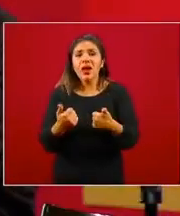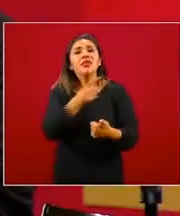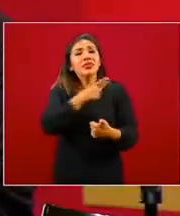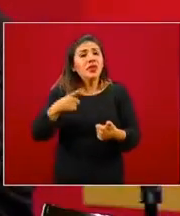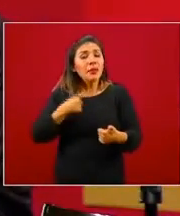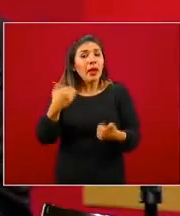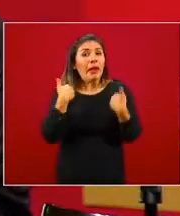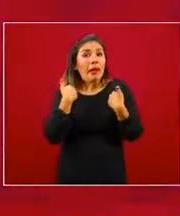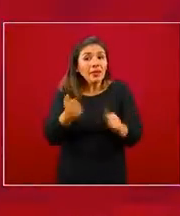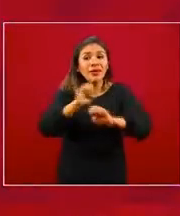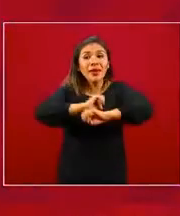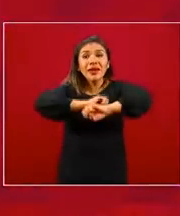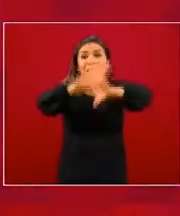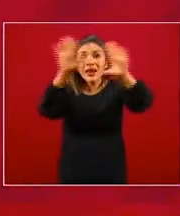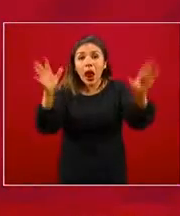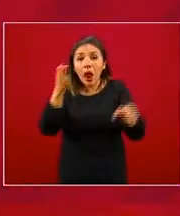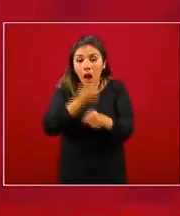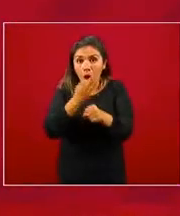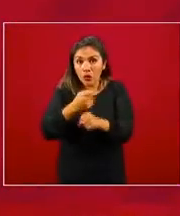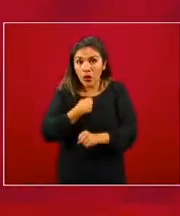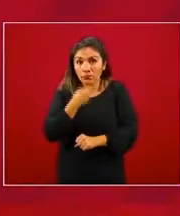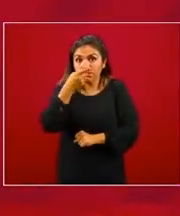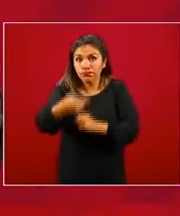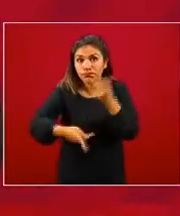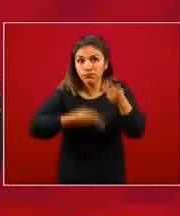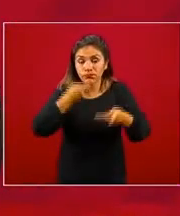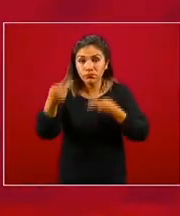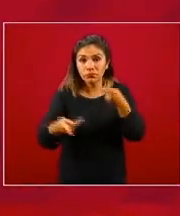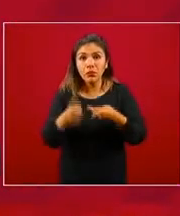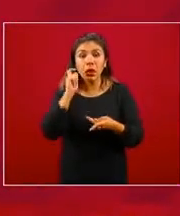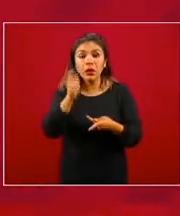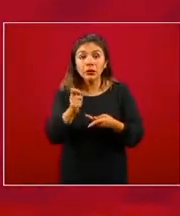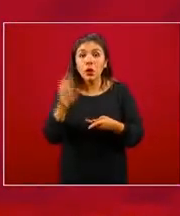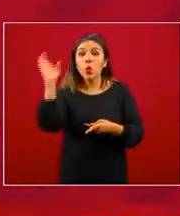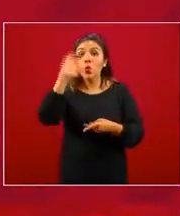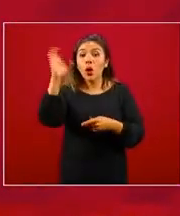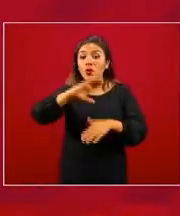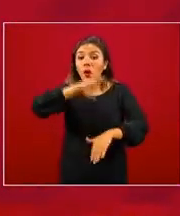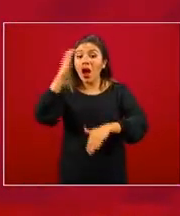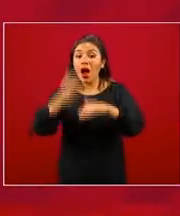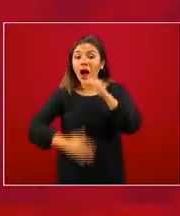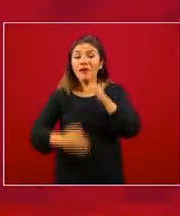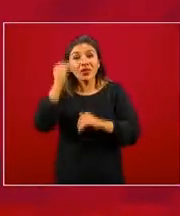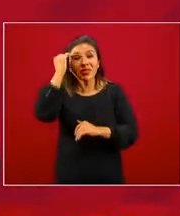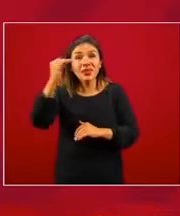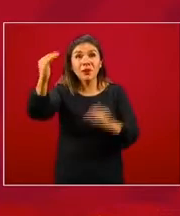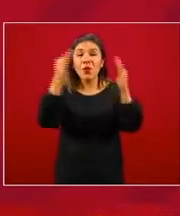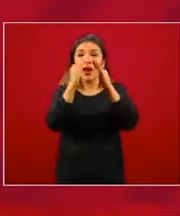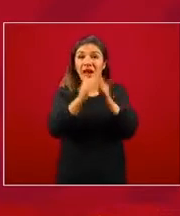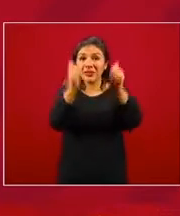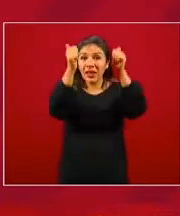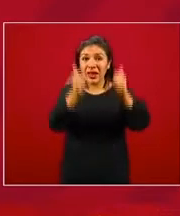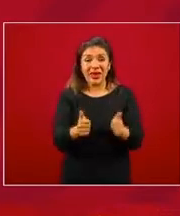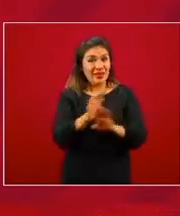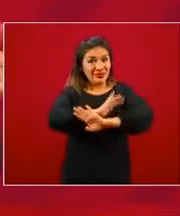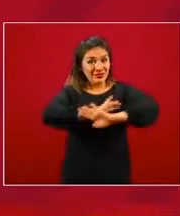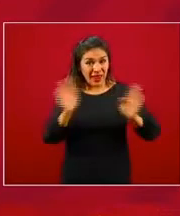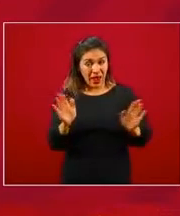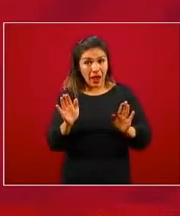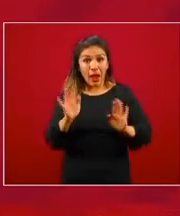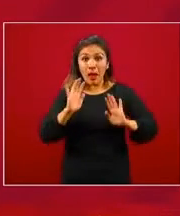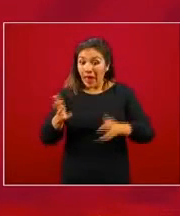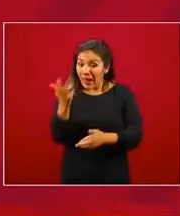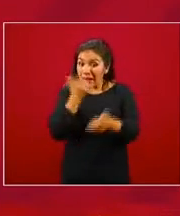with outreach and communication with our states to say, this is what I'm doing right now, and I want to be very clear. The National Safe Distancing